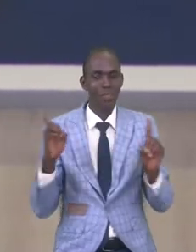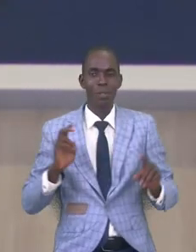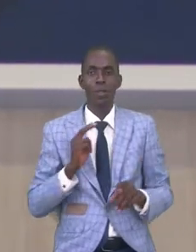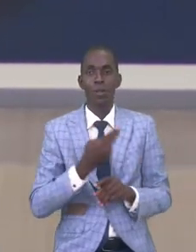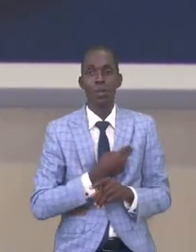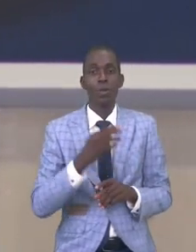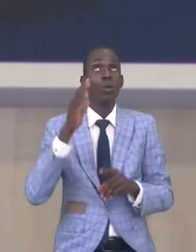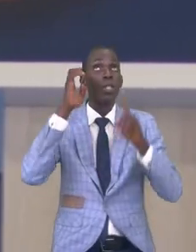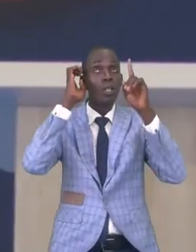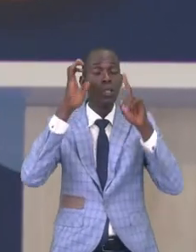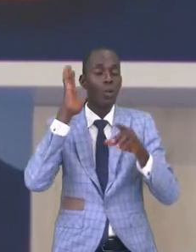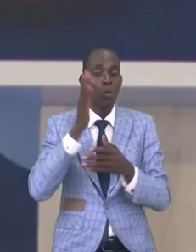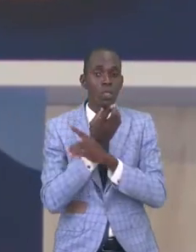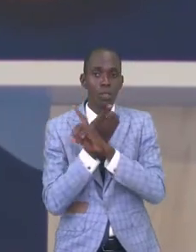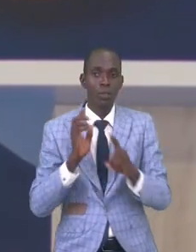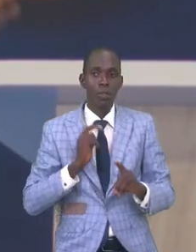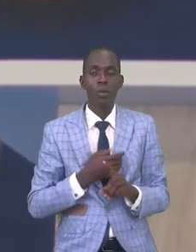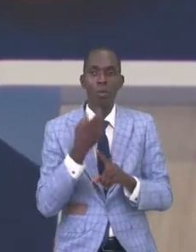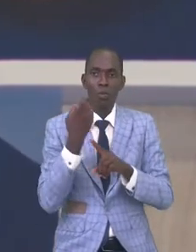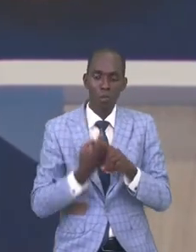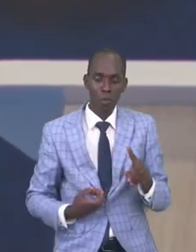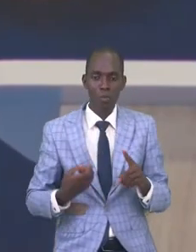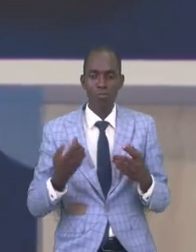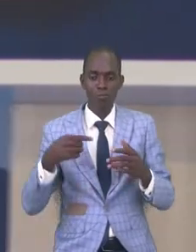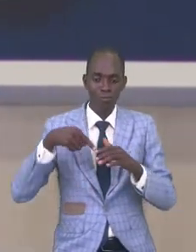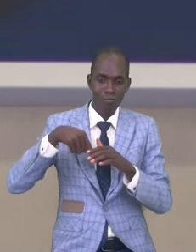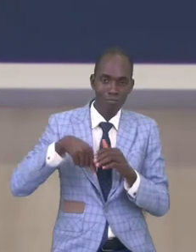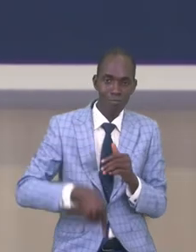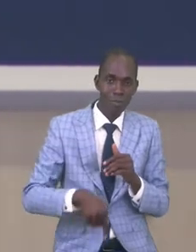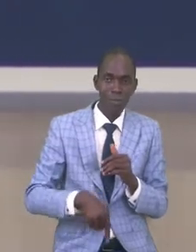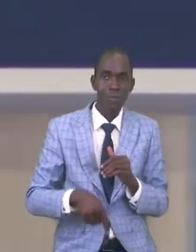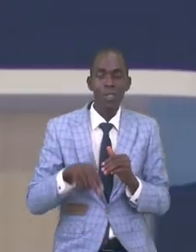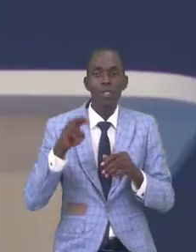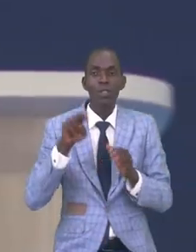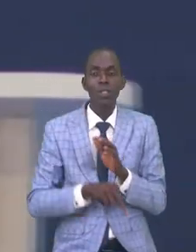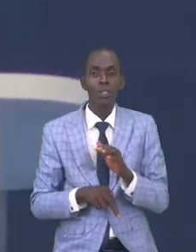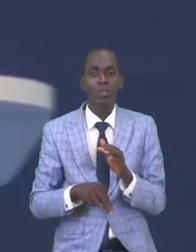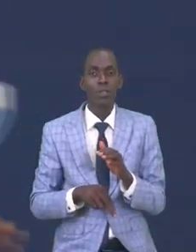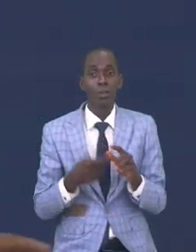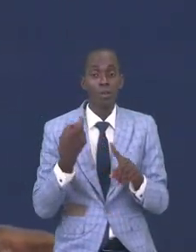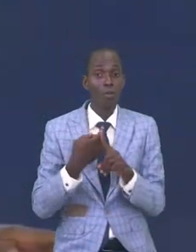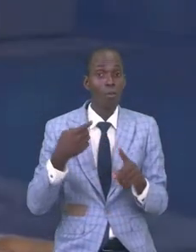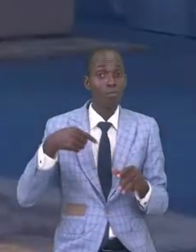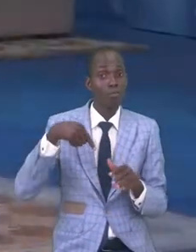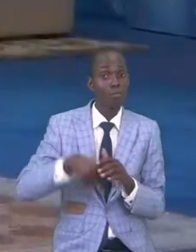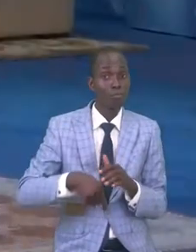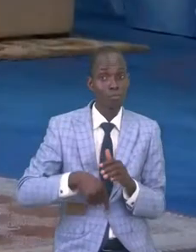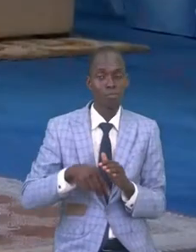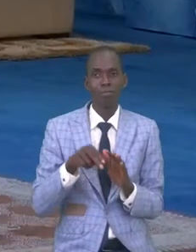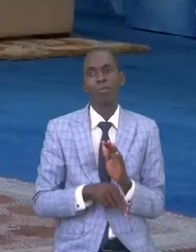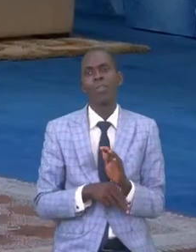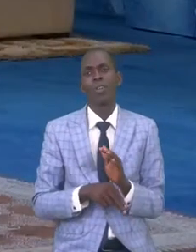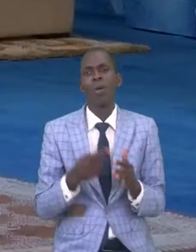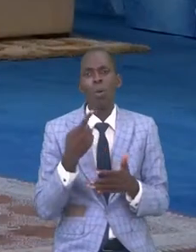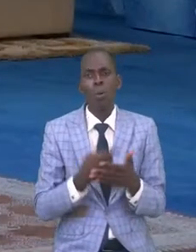deliver us from shallowness to heroic honors. Shallowness. What do you